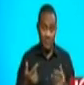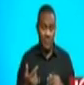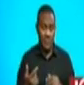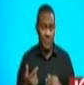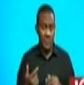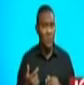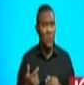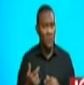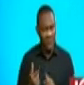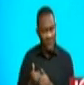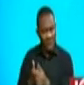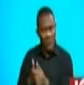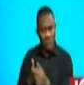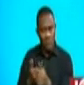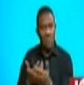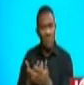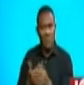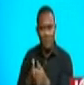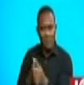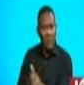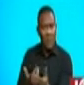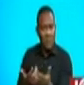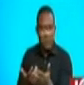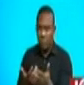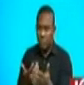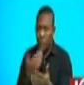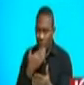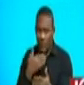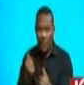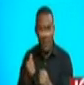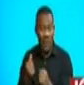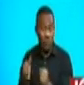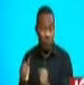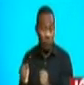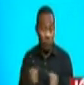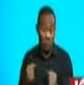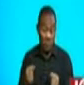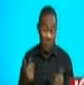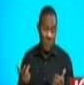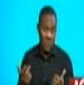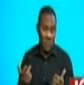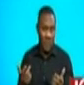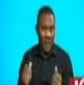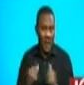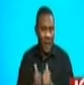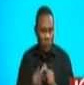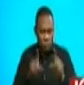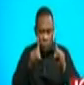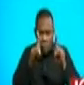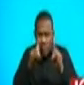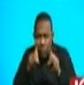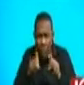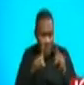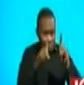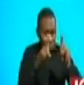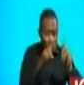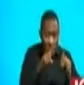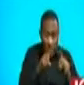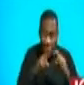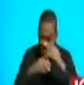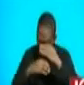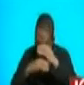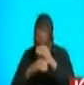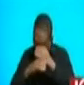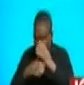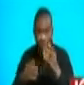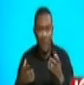we are pursuing a strategy of aggressive testing. And in terms of testing for the coronavirus per